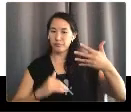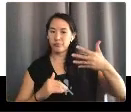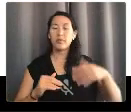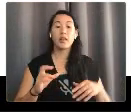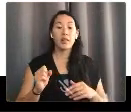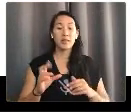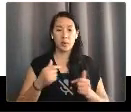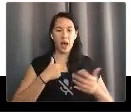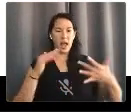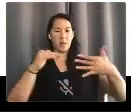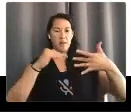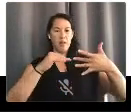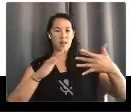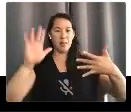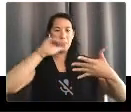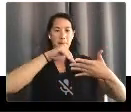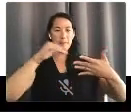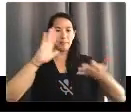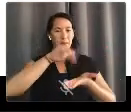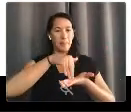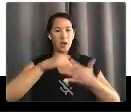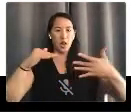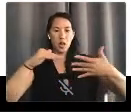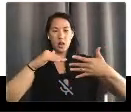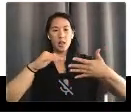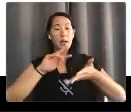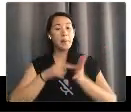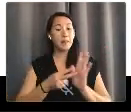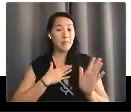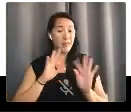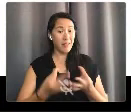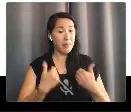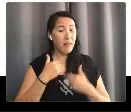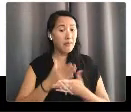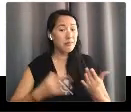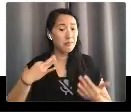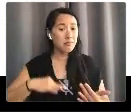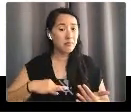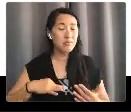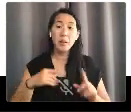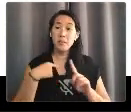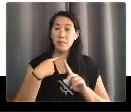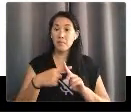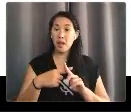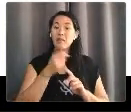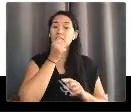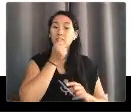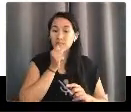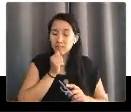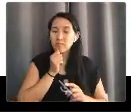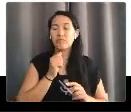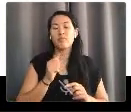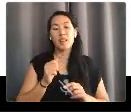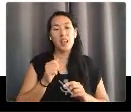social, and economic hierarchy meant that my family enjoyed certain privileges, but also suffered racial violence at the hands